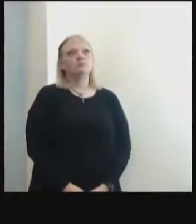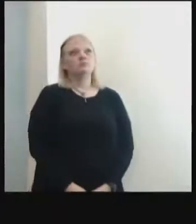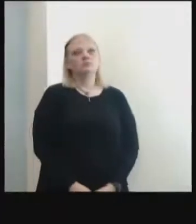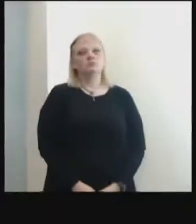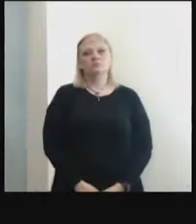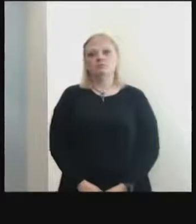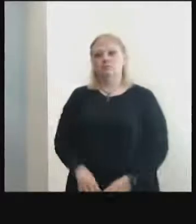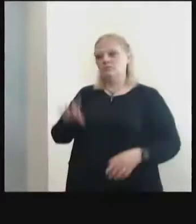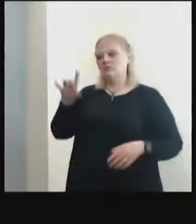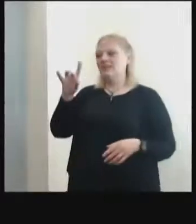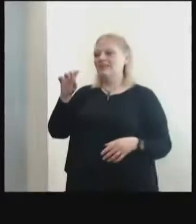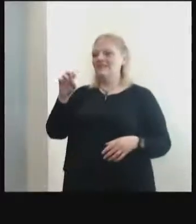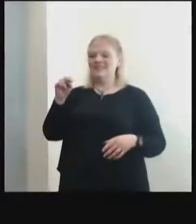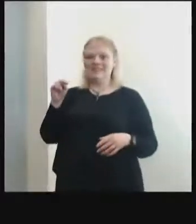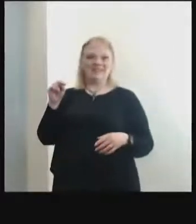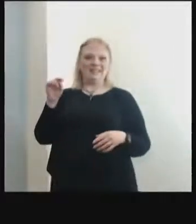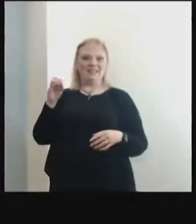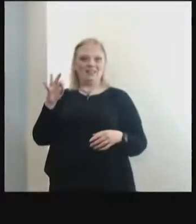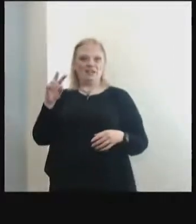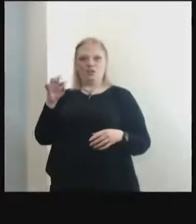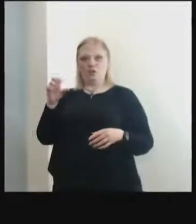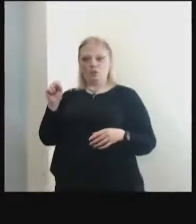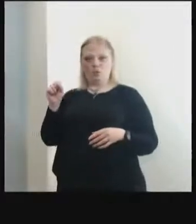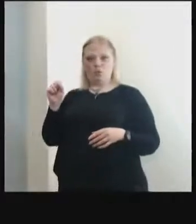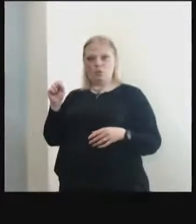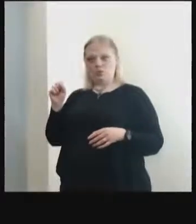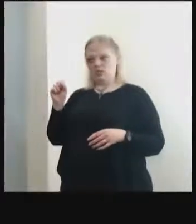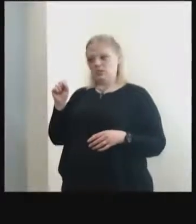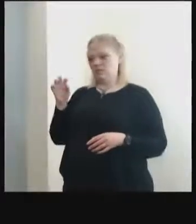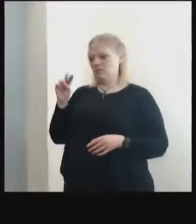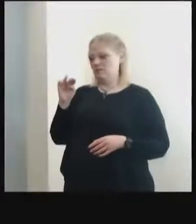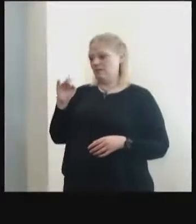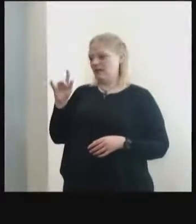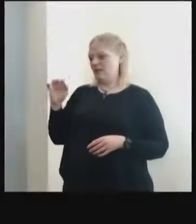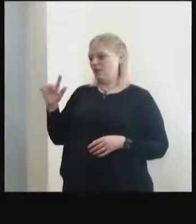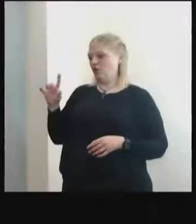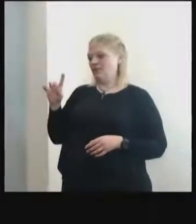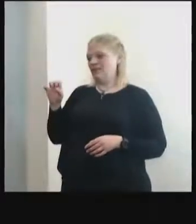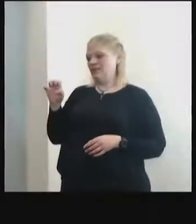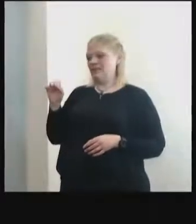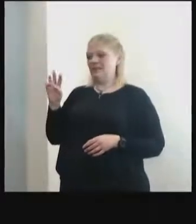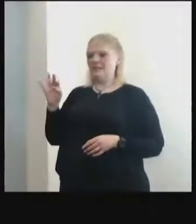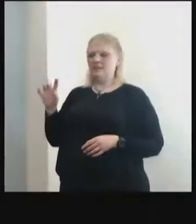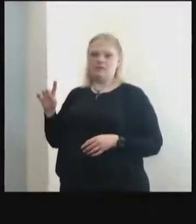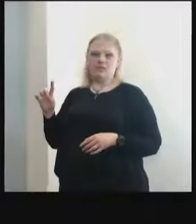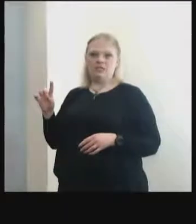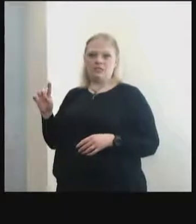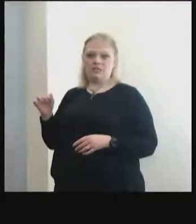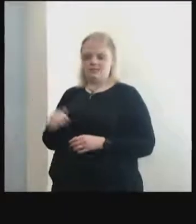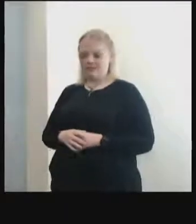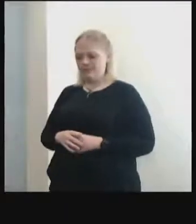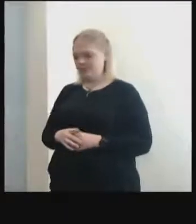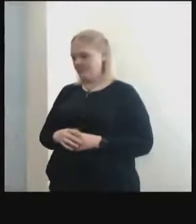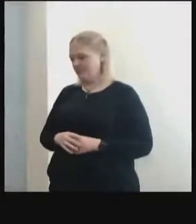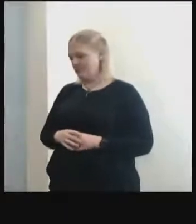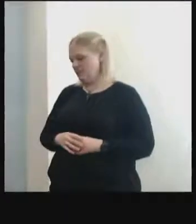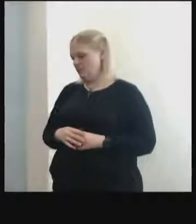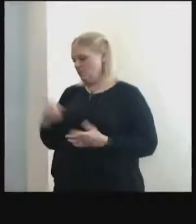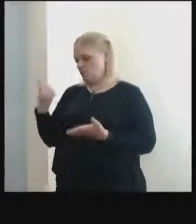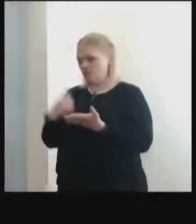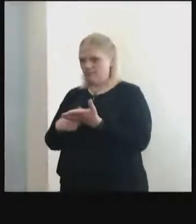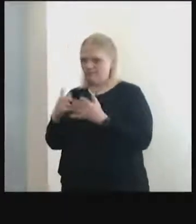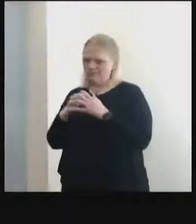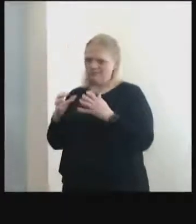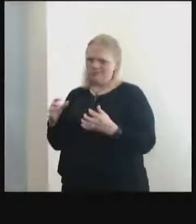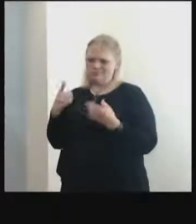The Dean of the News Media, Michael Desmond, any more questions? Yeah, you've talked a lot during all of this